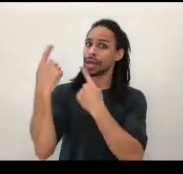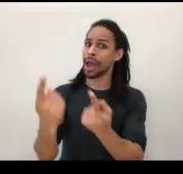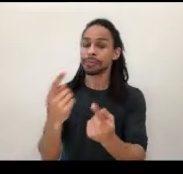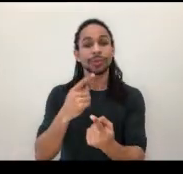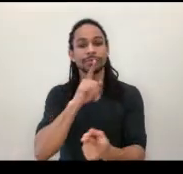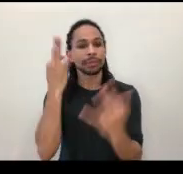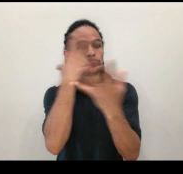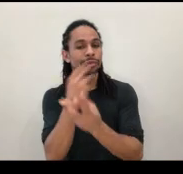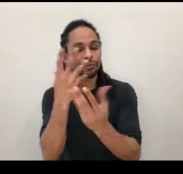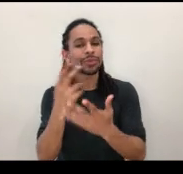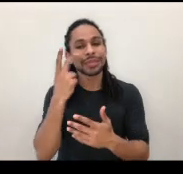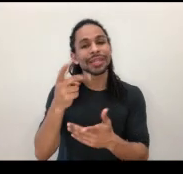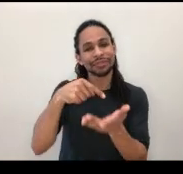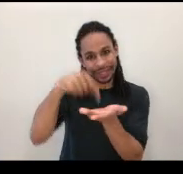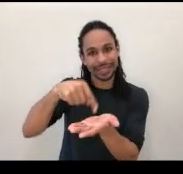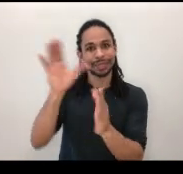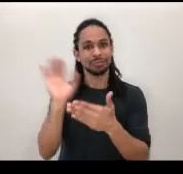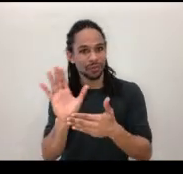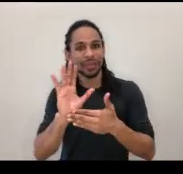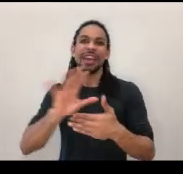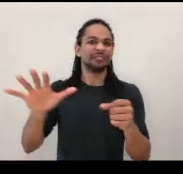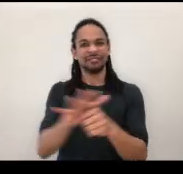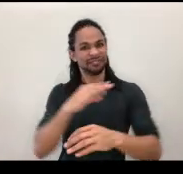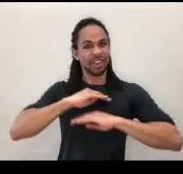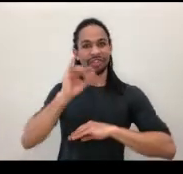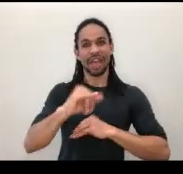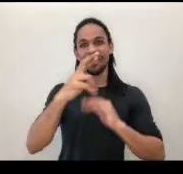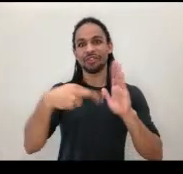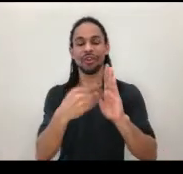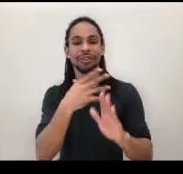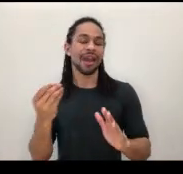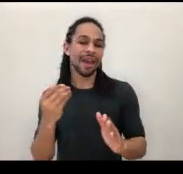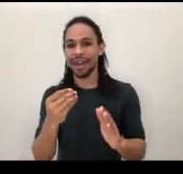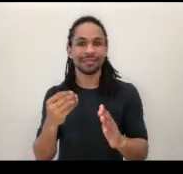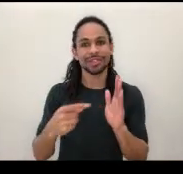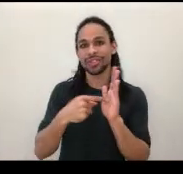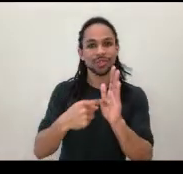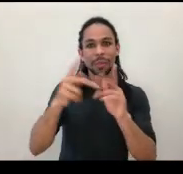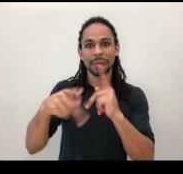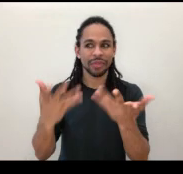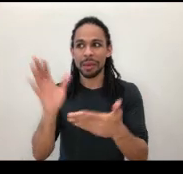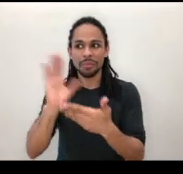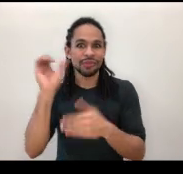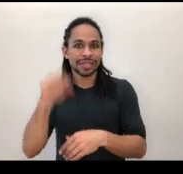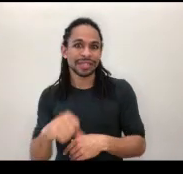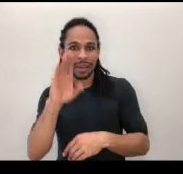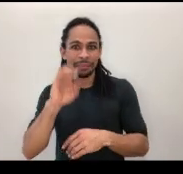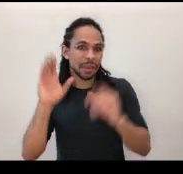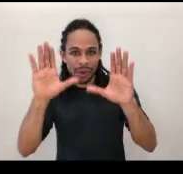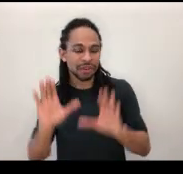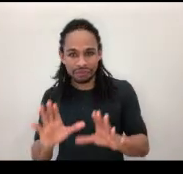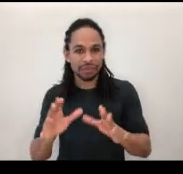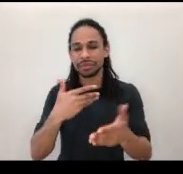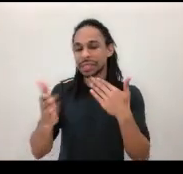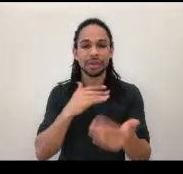it's beautiful to see this movie sort of fill that role and show people that movies can be great. It doesn't matter how the person looks.